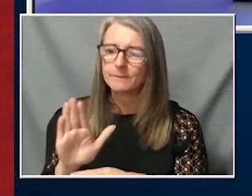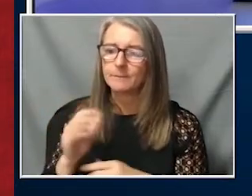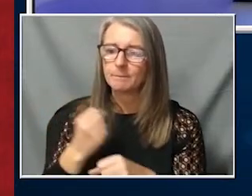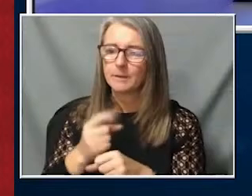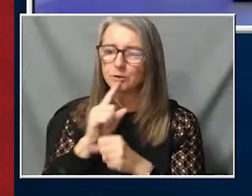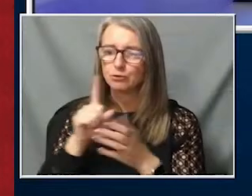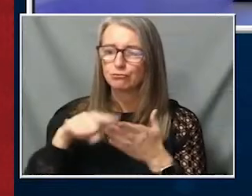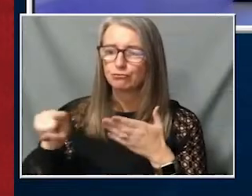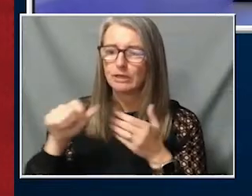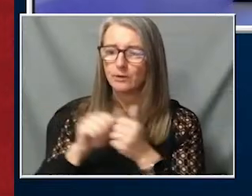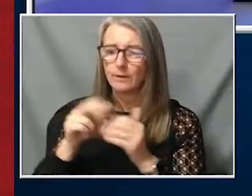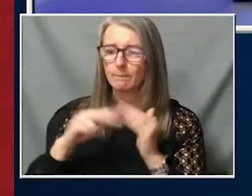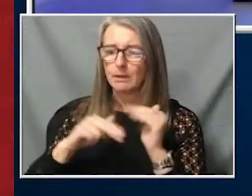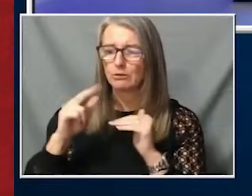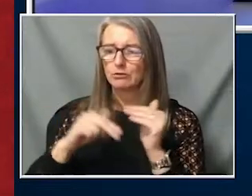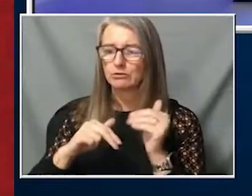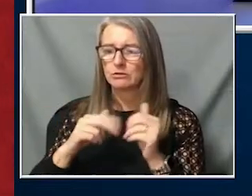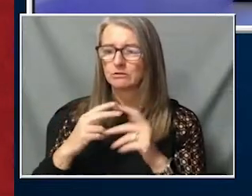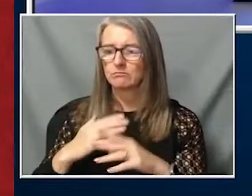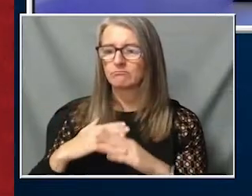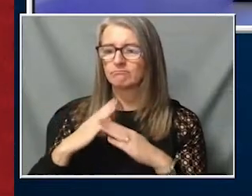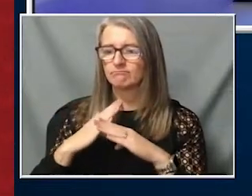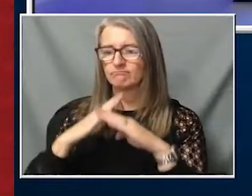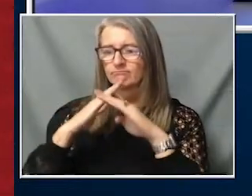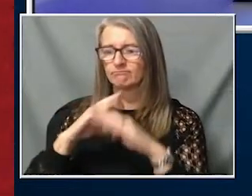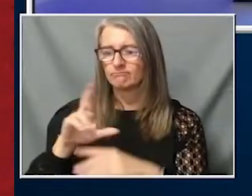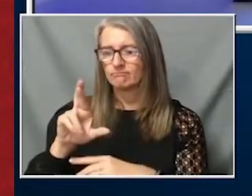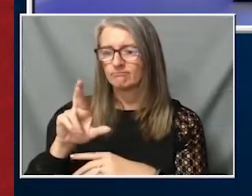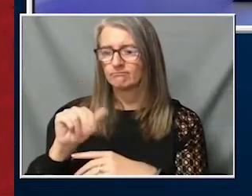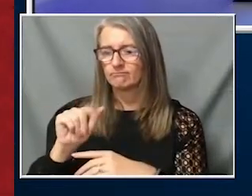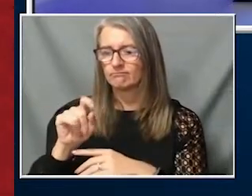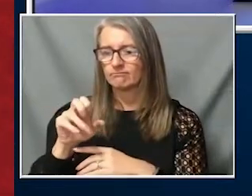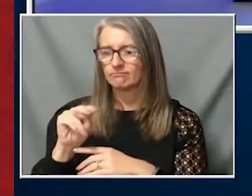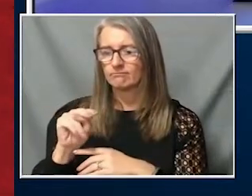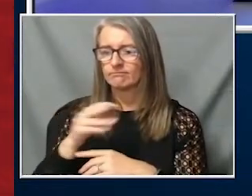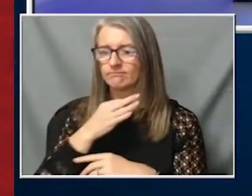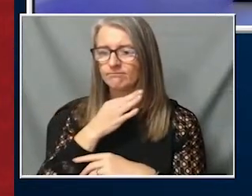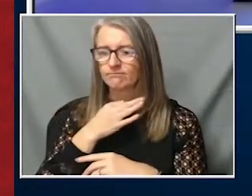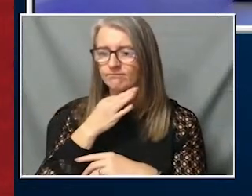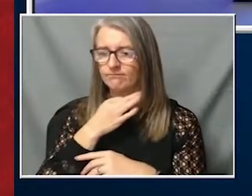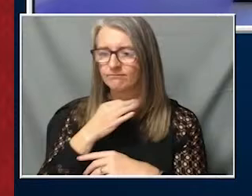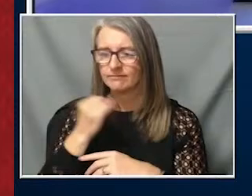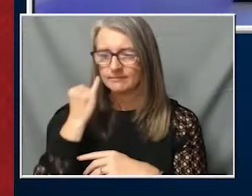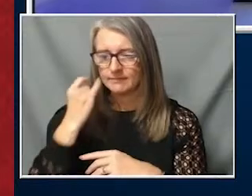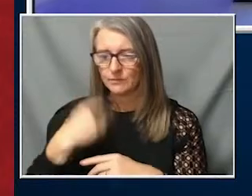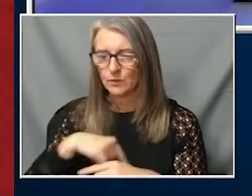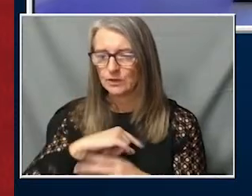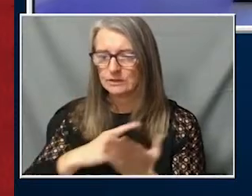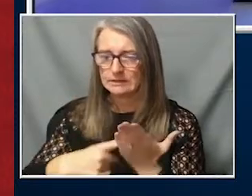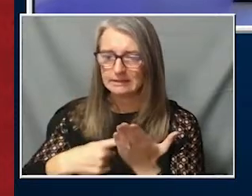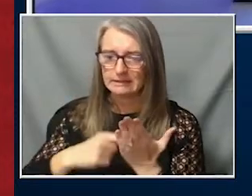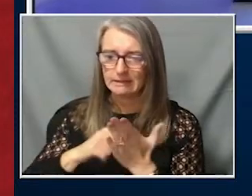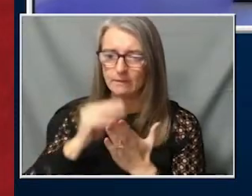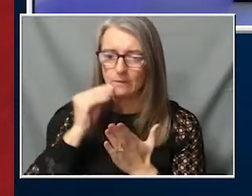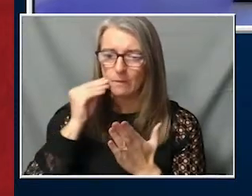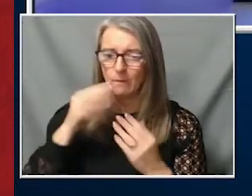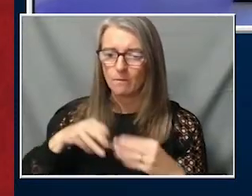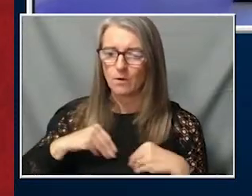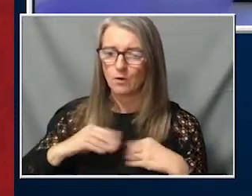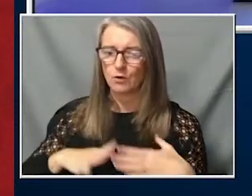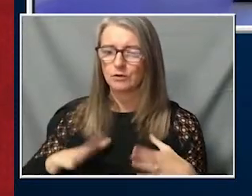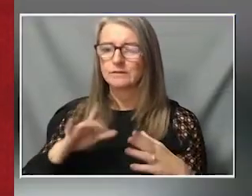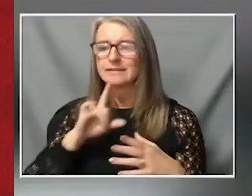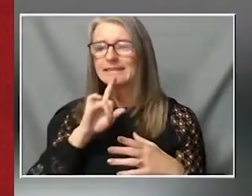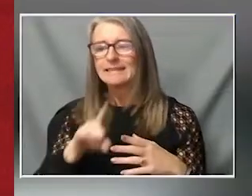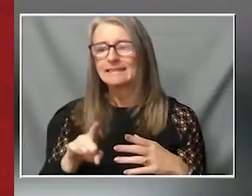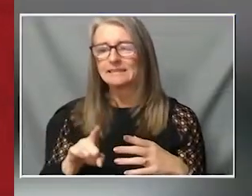with your builder so that you make the best effort. Yeah, Brian, I wonder if that's even being discussed with homeowners. Ideas.